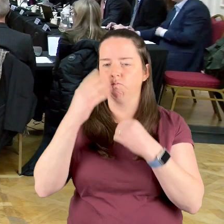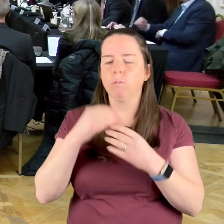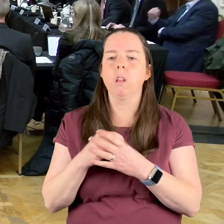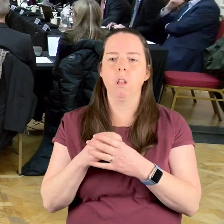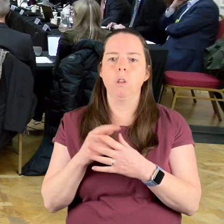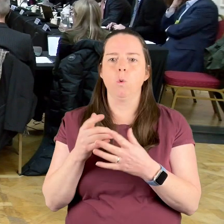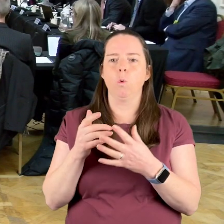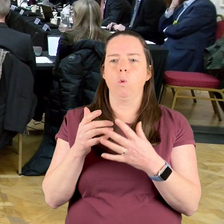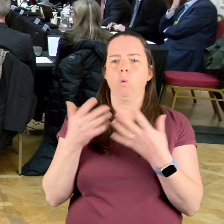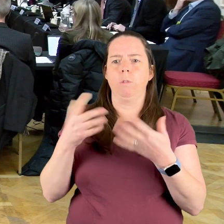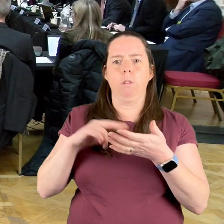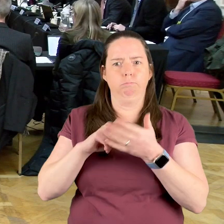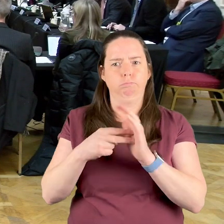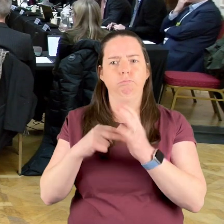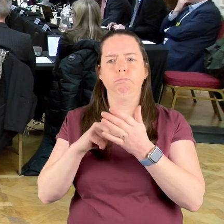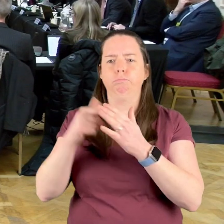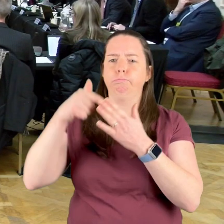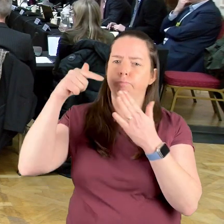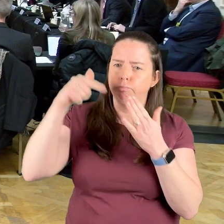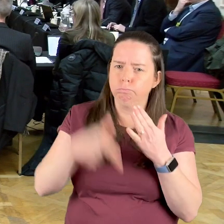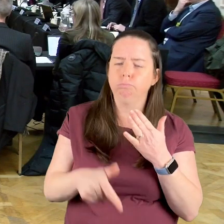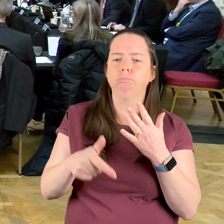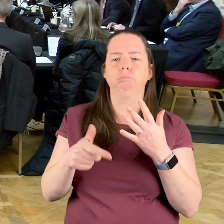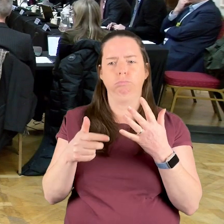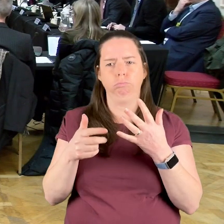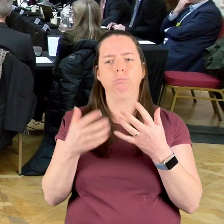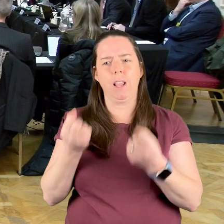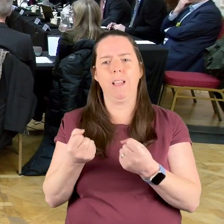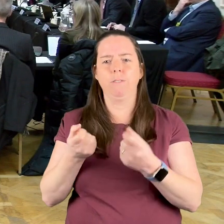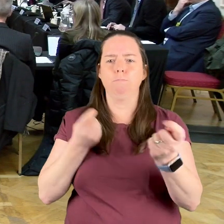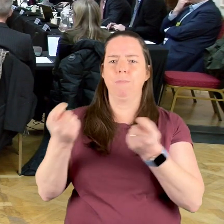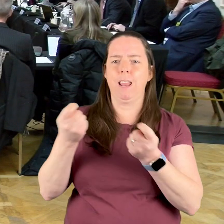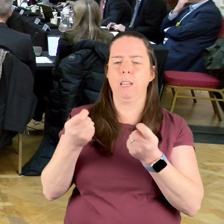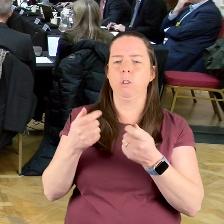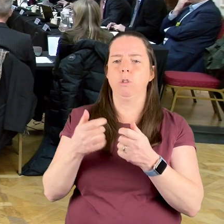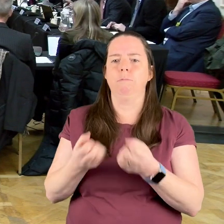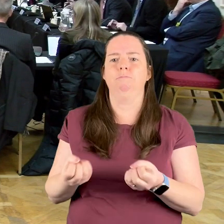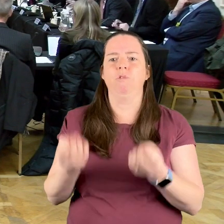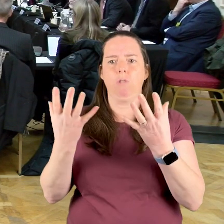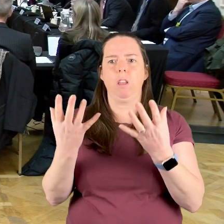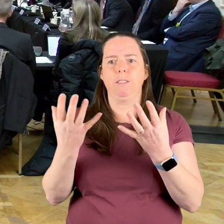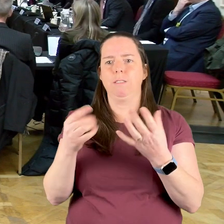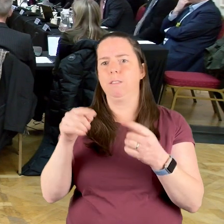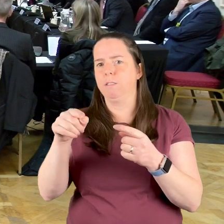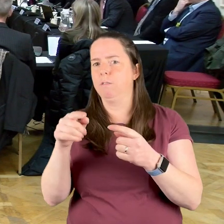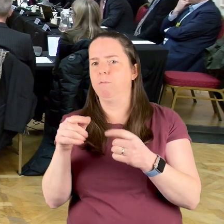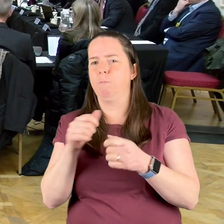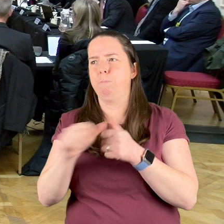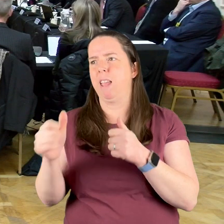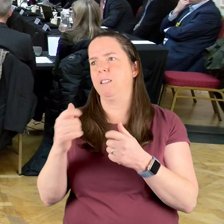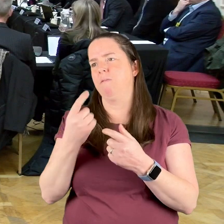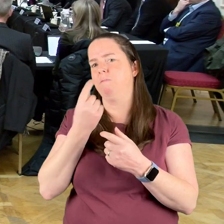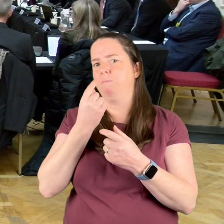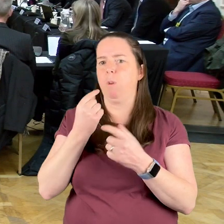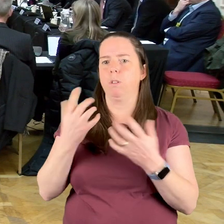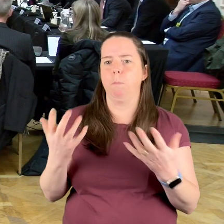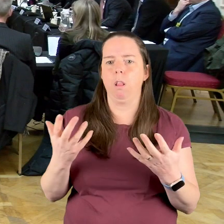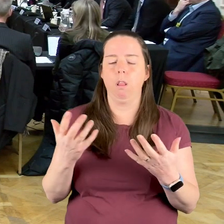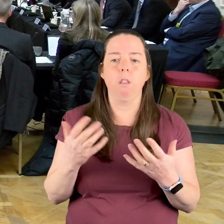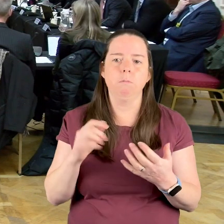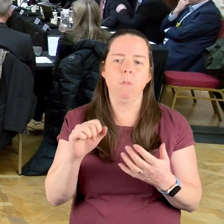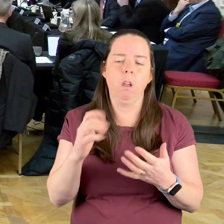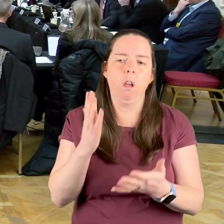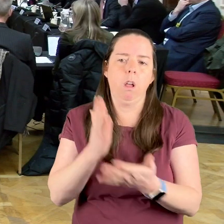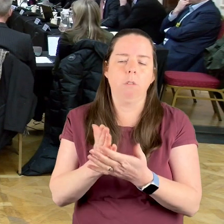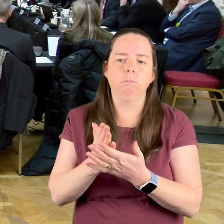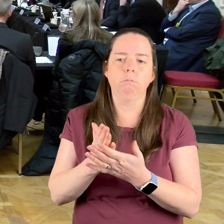But there's also extensive planning going on to manage that industrial action to the best of our collective ability. But yes, absolutely,